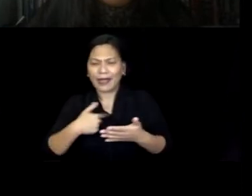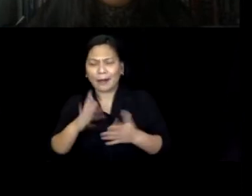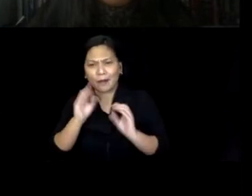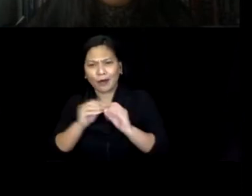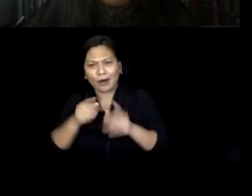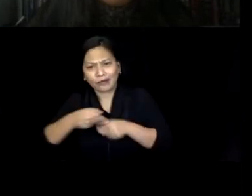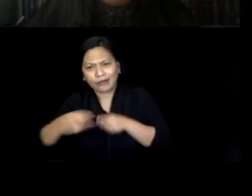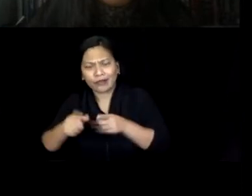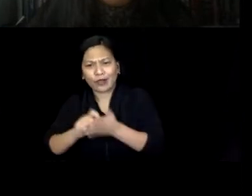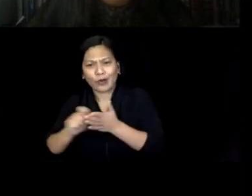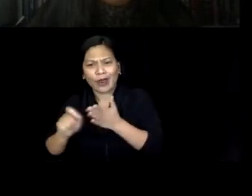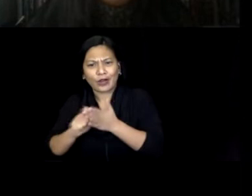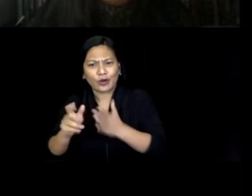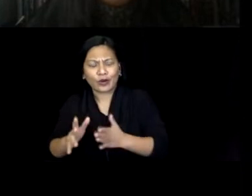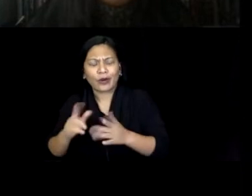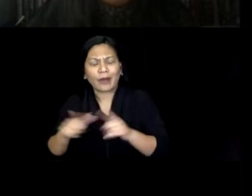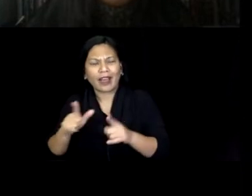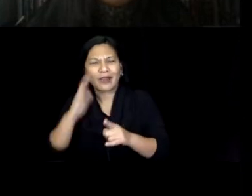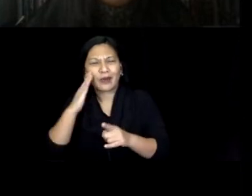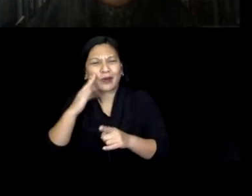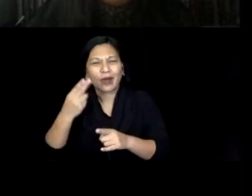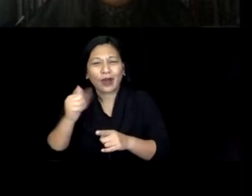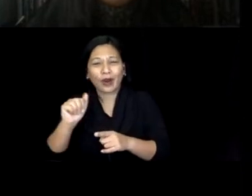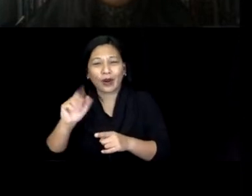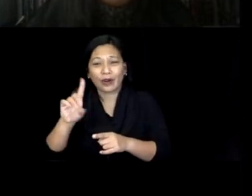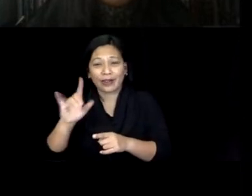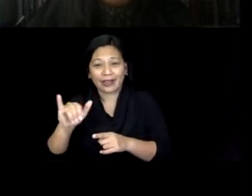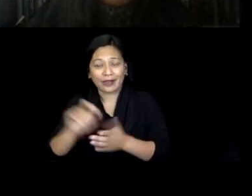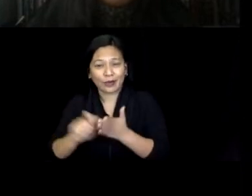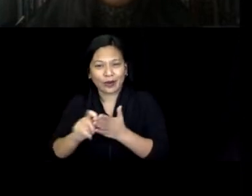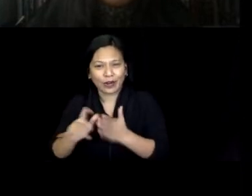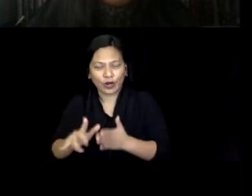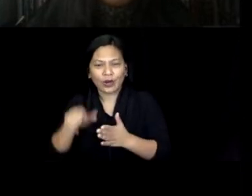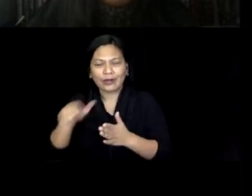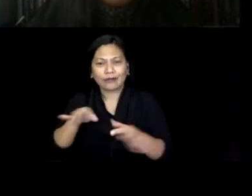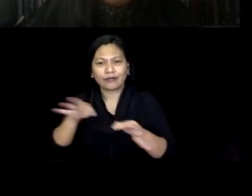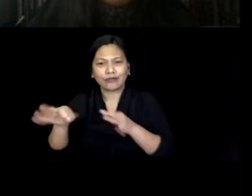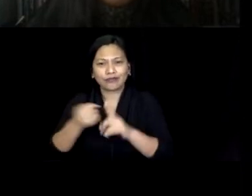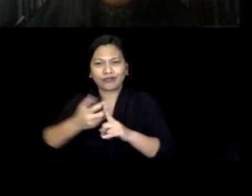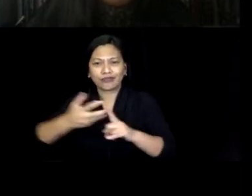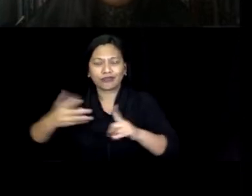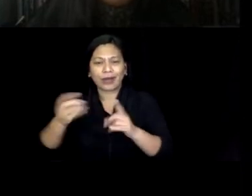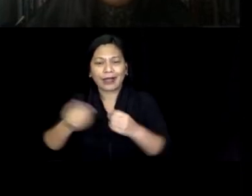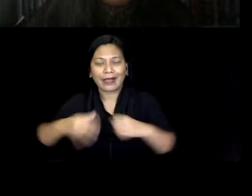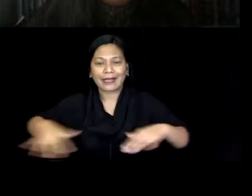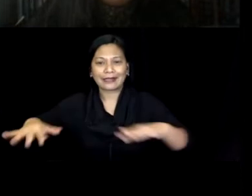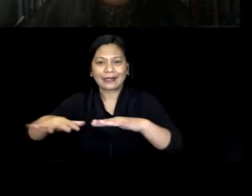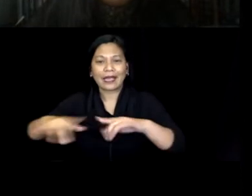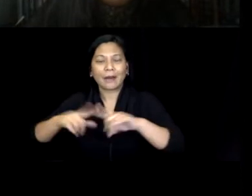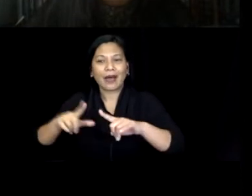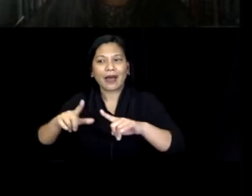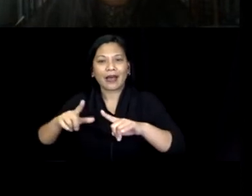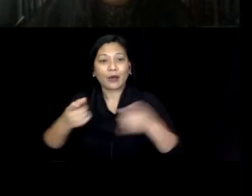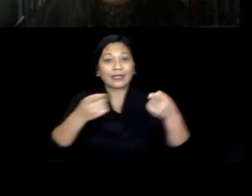of Hardy, where you see the landscape mirrors what's happening in the story, what's happening